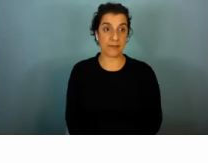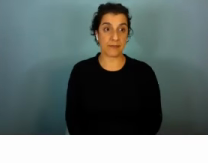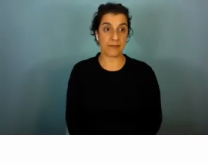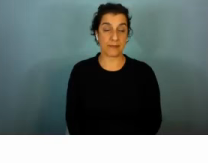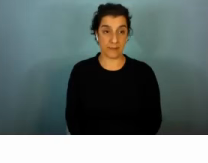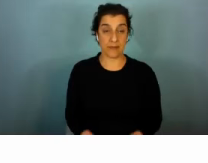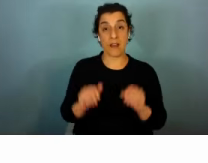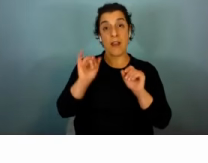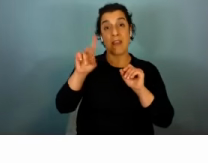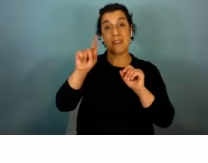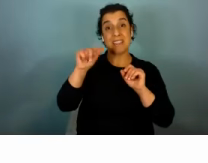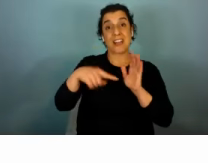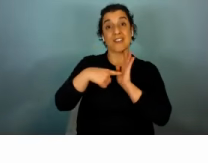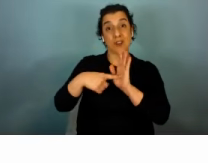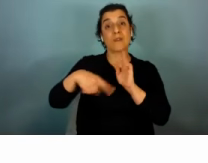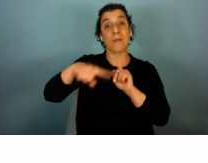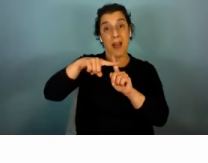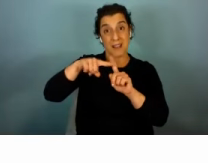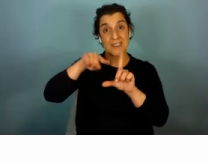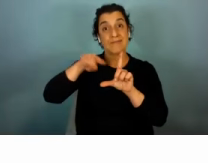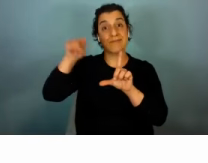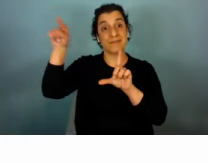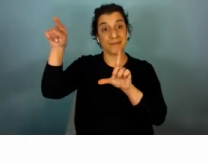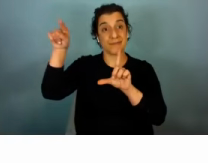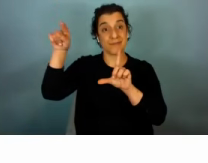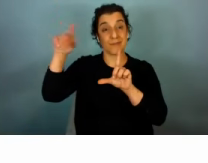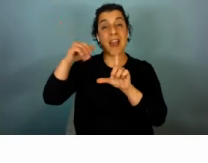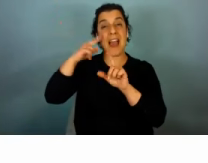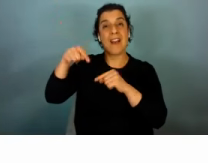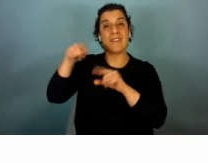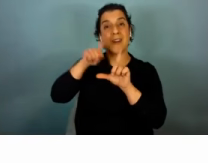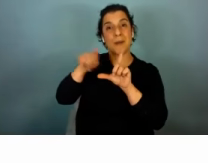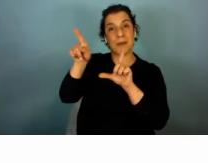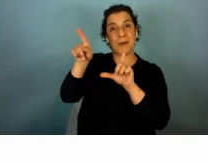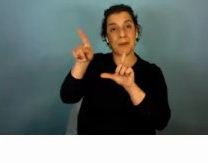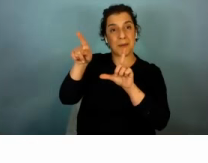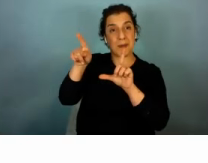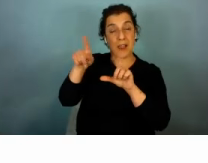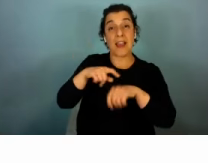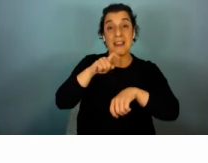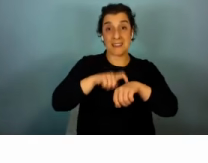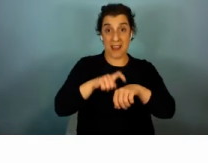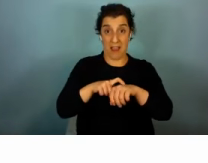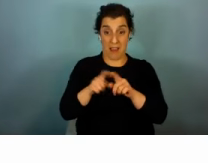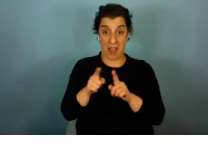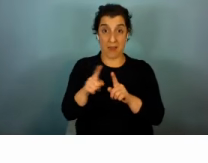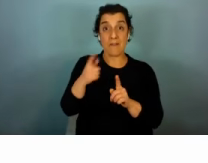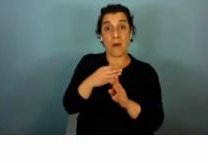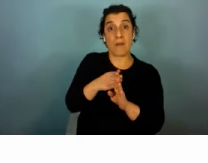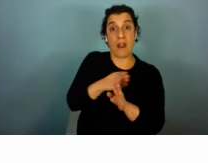The data shows a positive trend indicated by this regression line, where as time distance from a previous